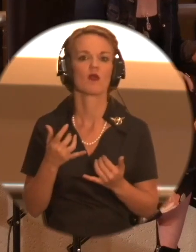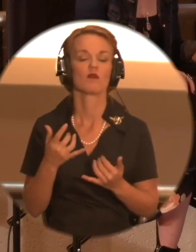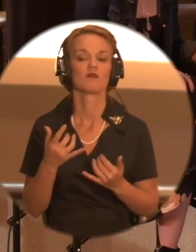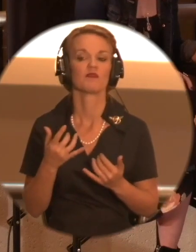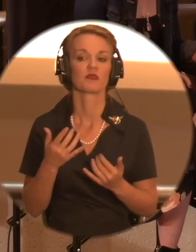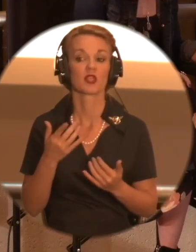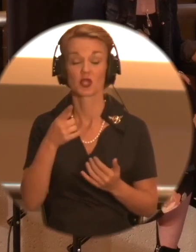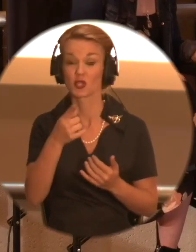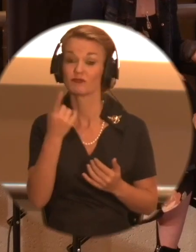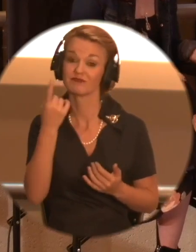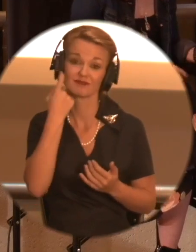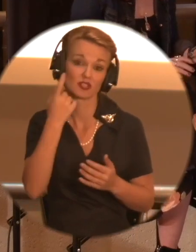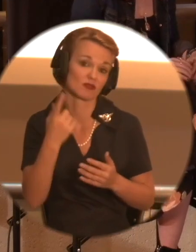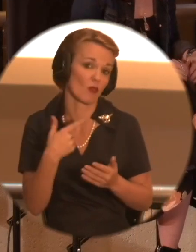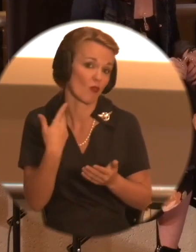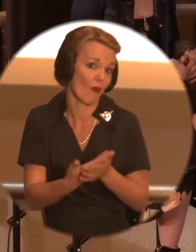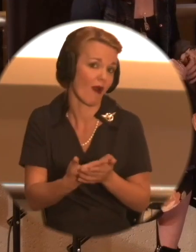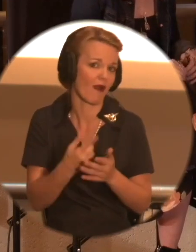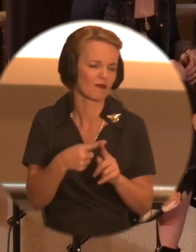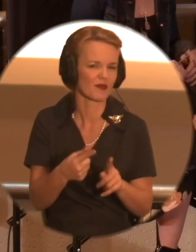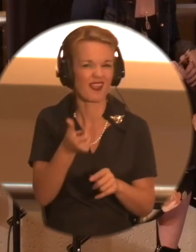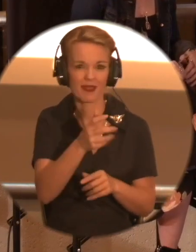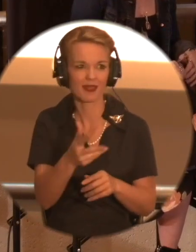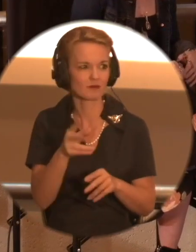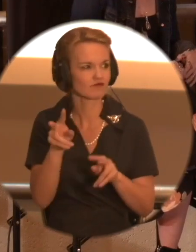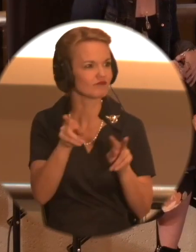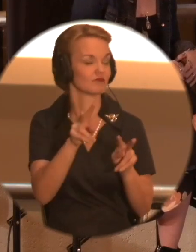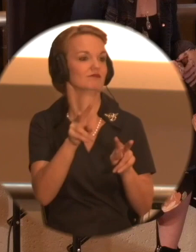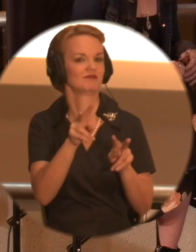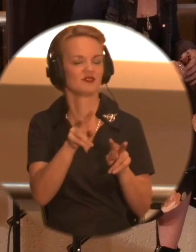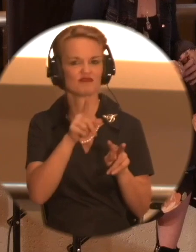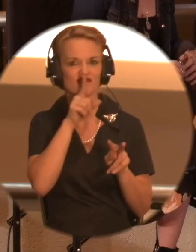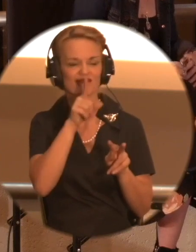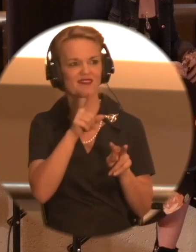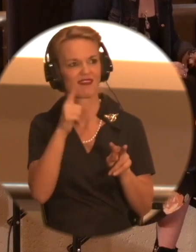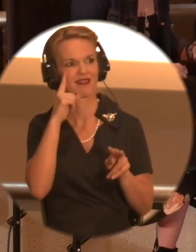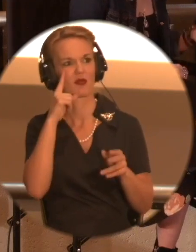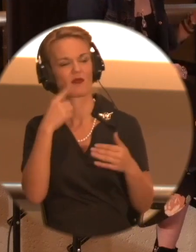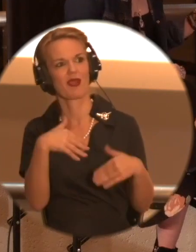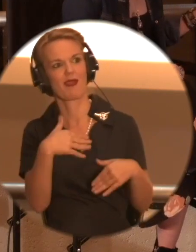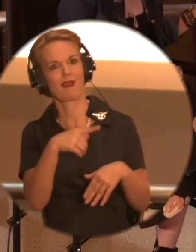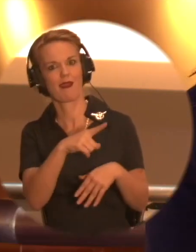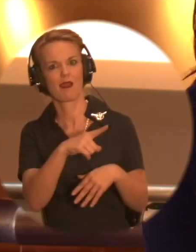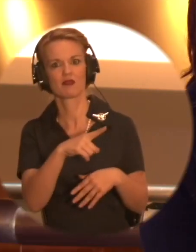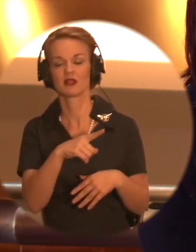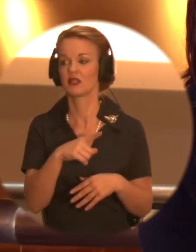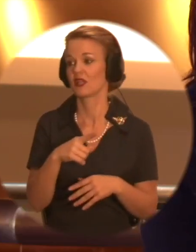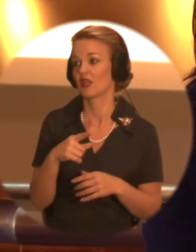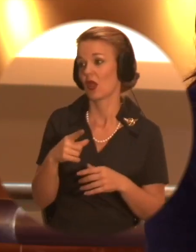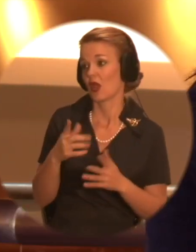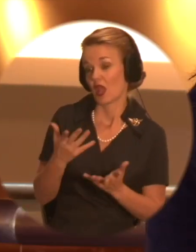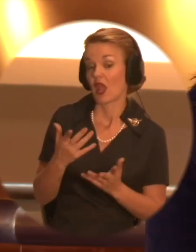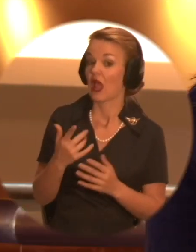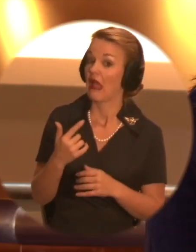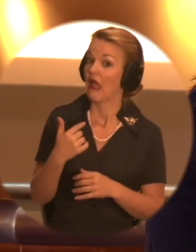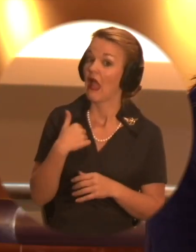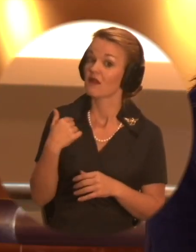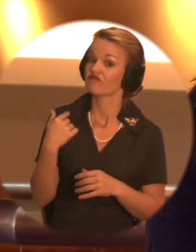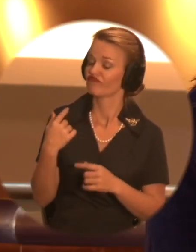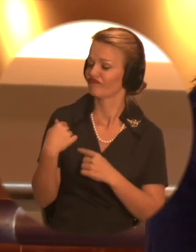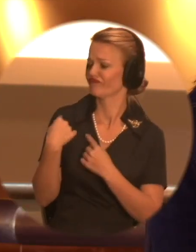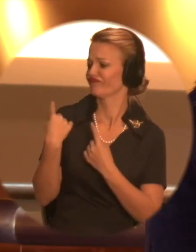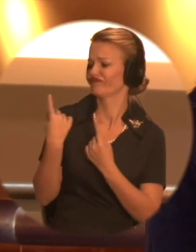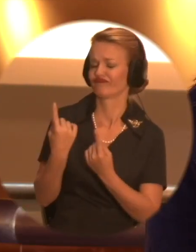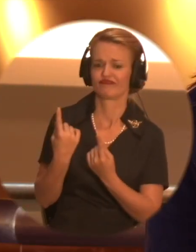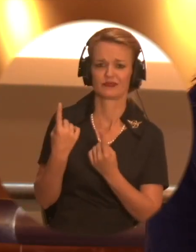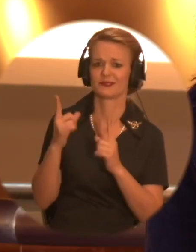you probably just got here, but is there anything that has stood out to you so far that makes you go? I've been going to cons